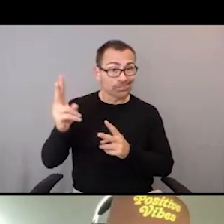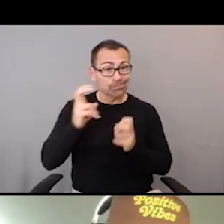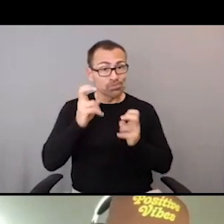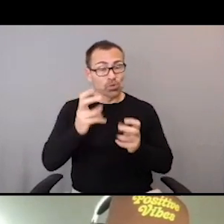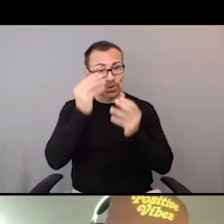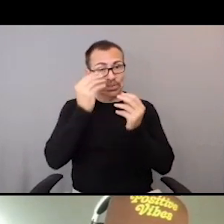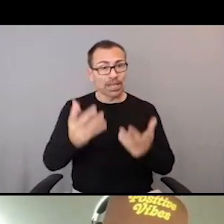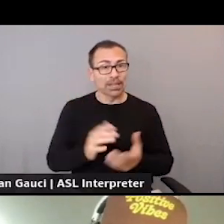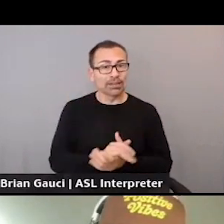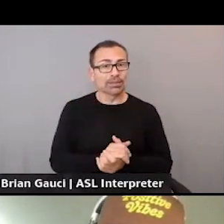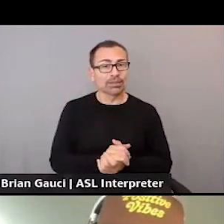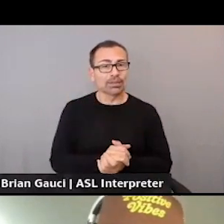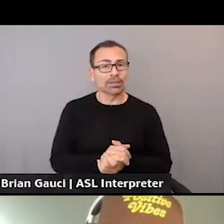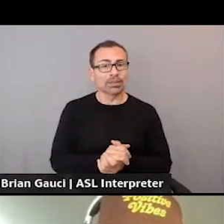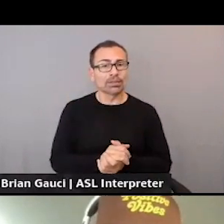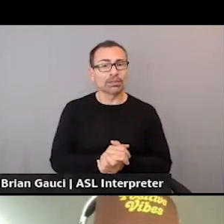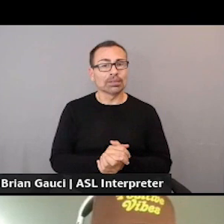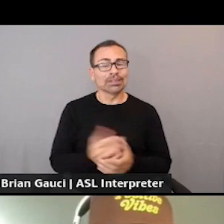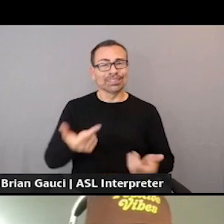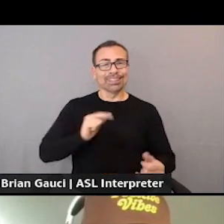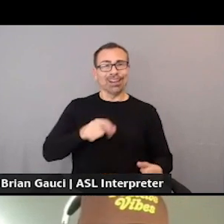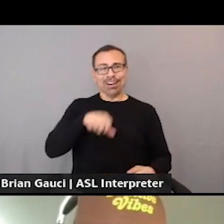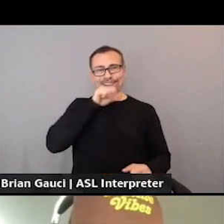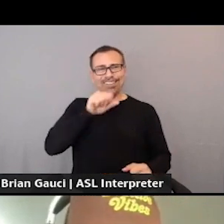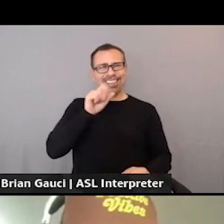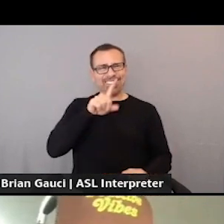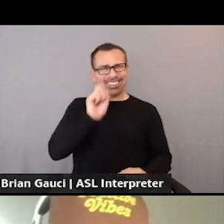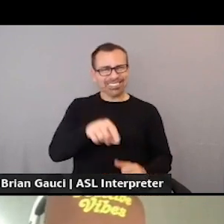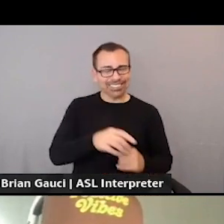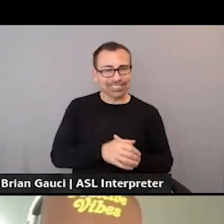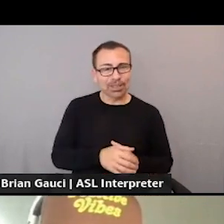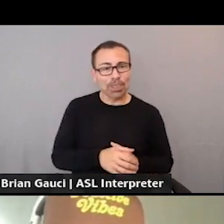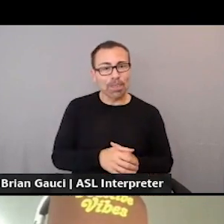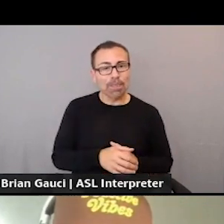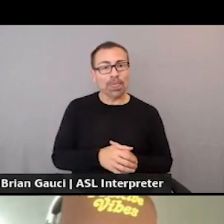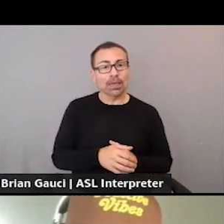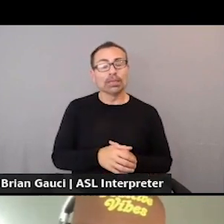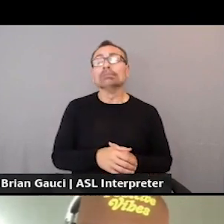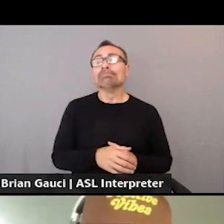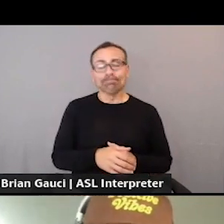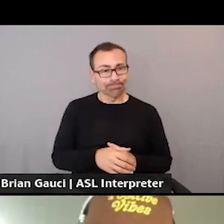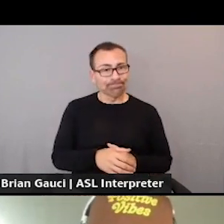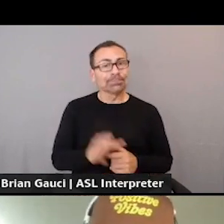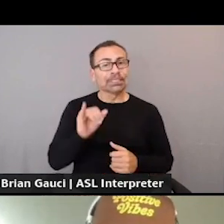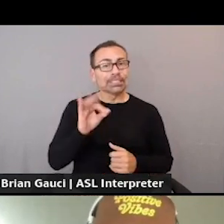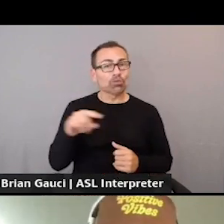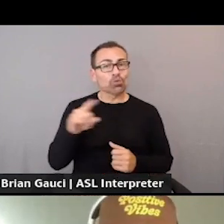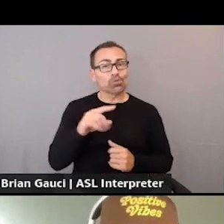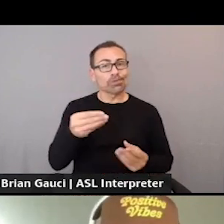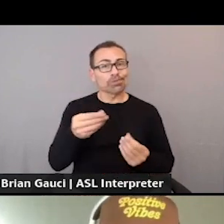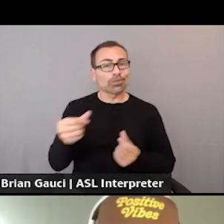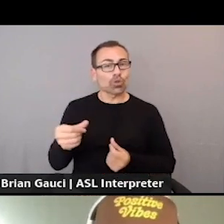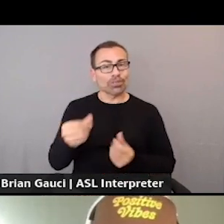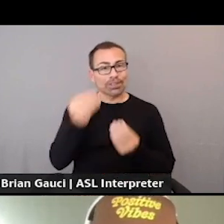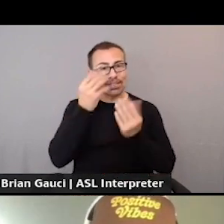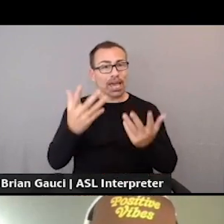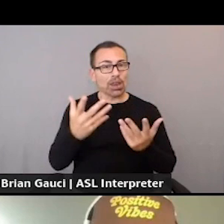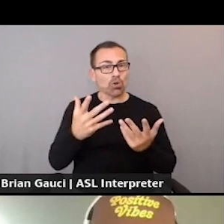I don't. Oh, I love that question. Yeah, it's basically if we're resolving this data, what are we writing this